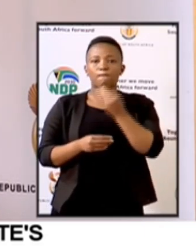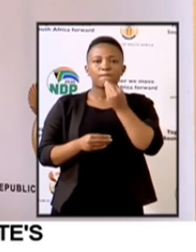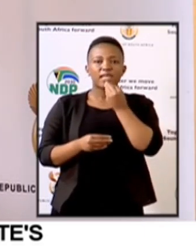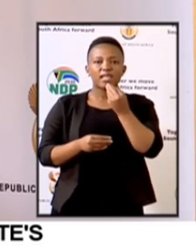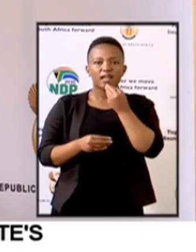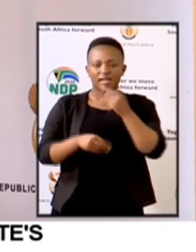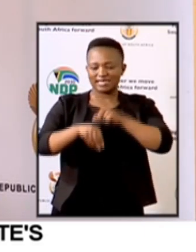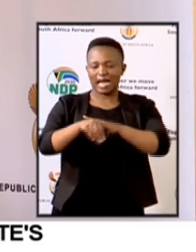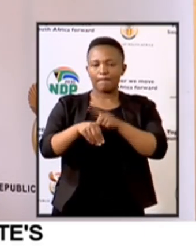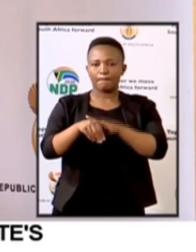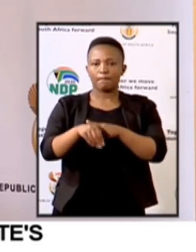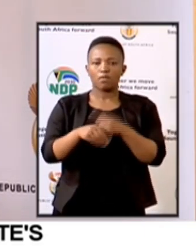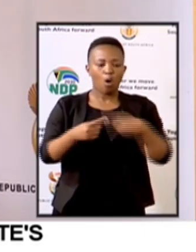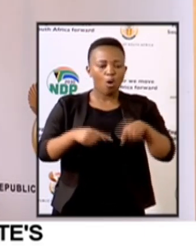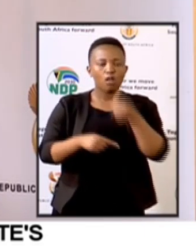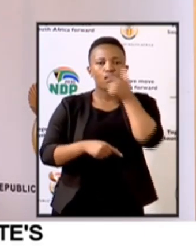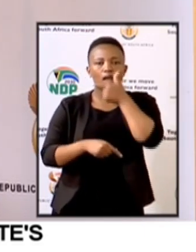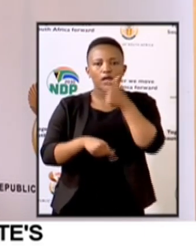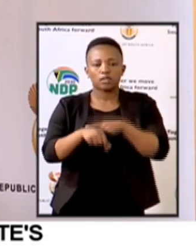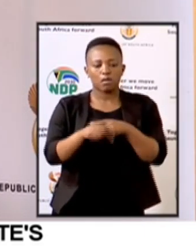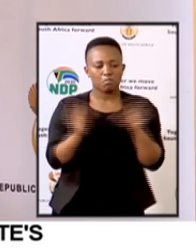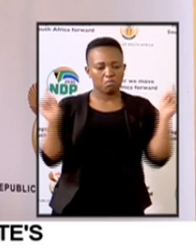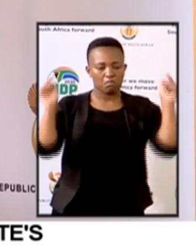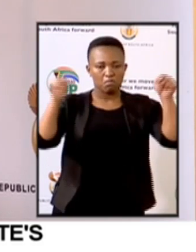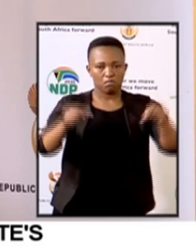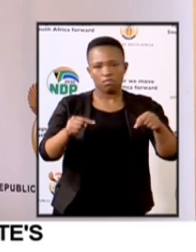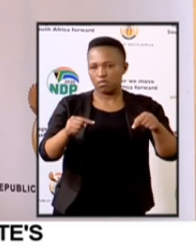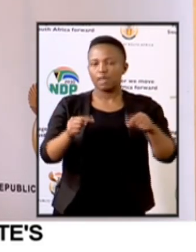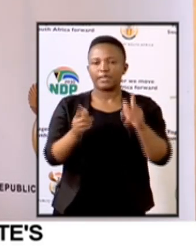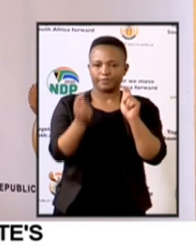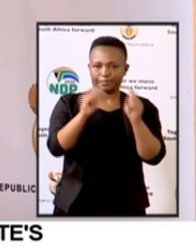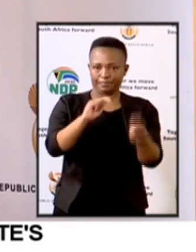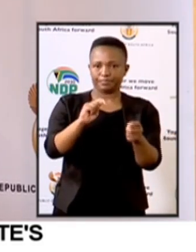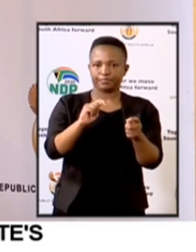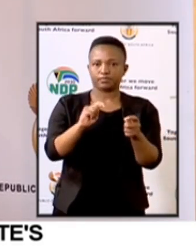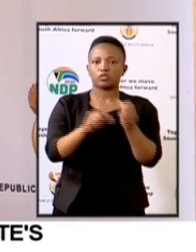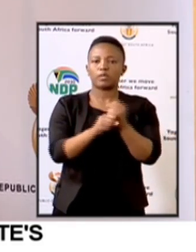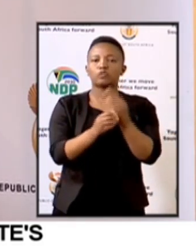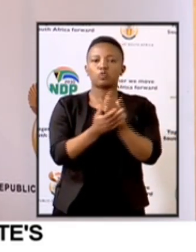intervals and other related activities should be considered.